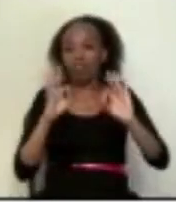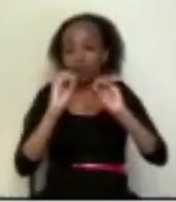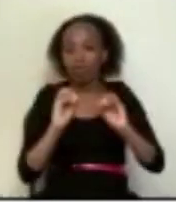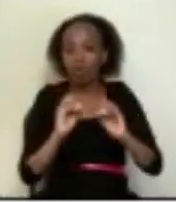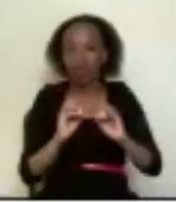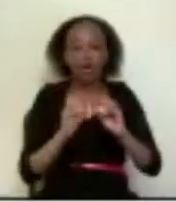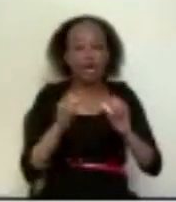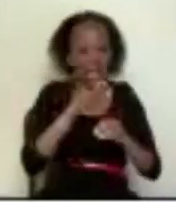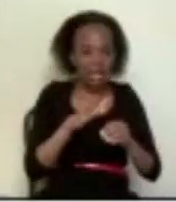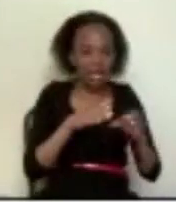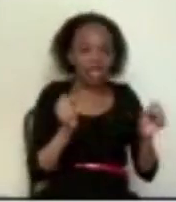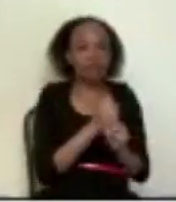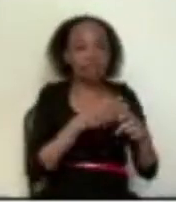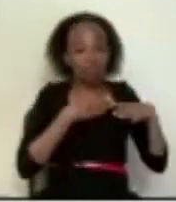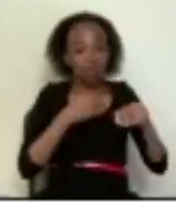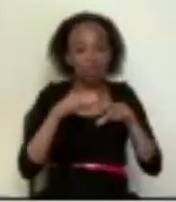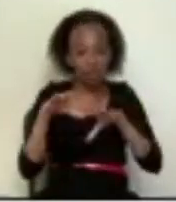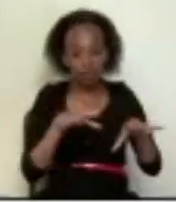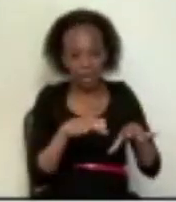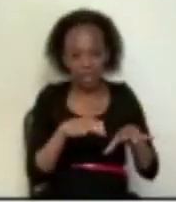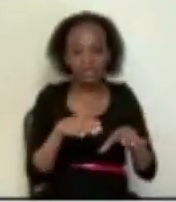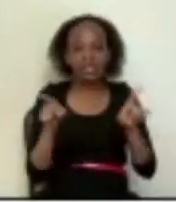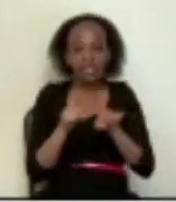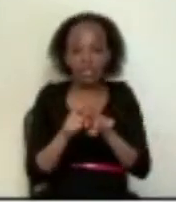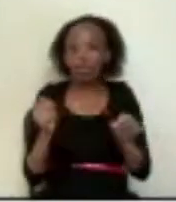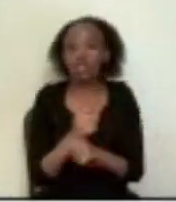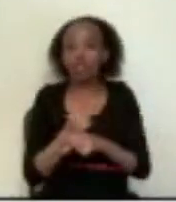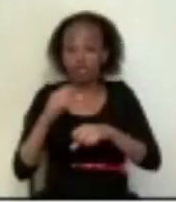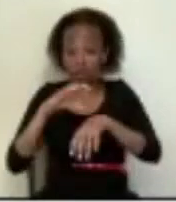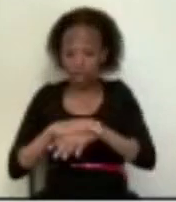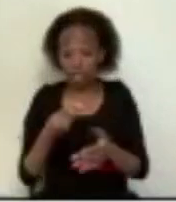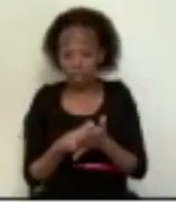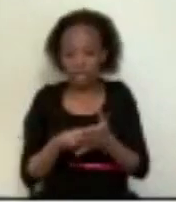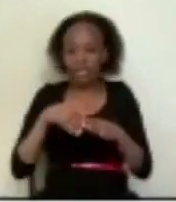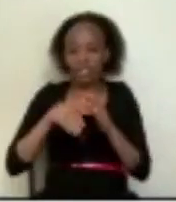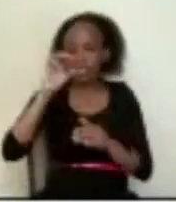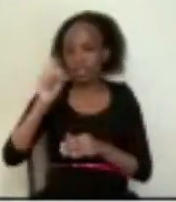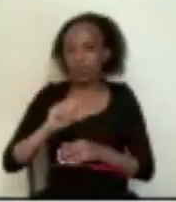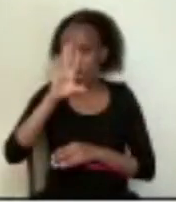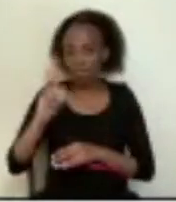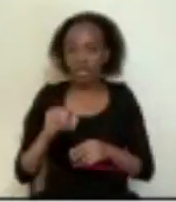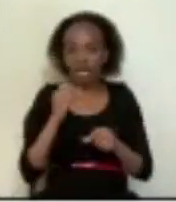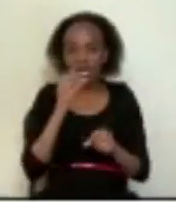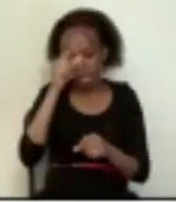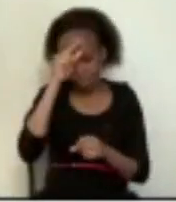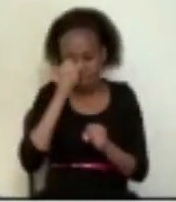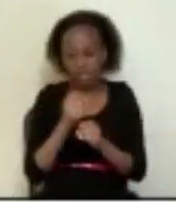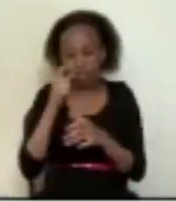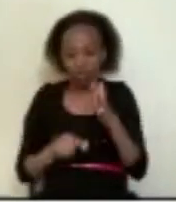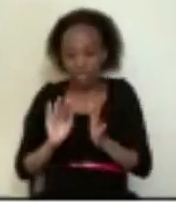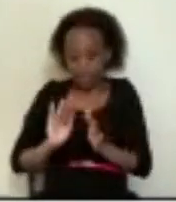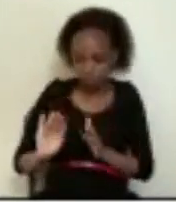sell whatever it is they sell, they could no longer make money. So in South Africa, what the government did is it put aside